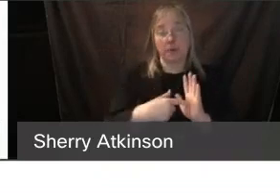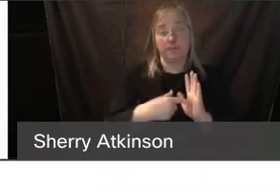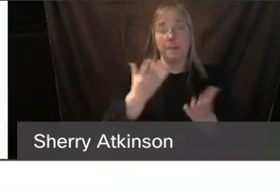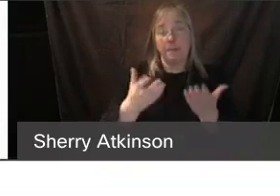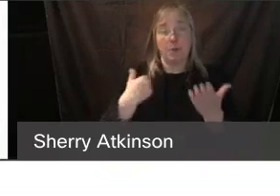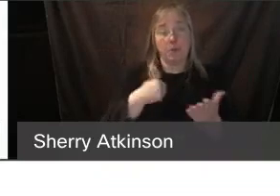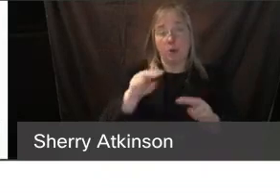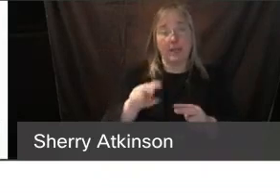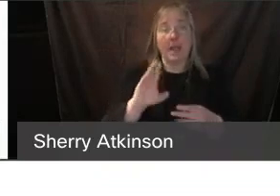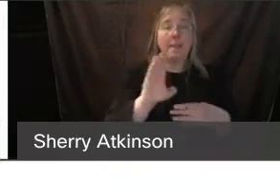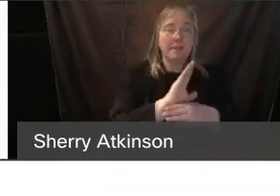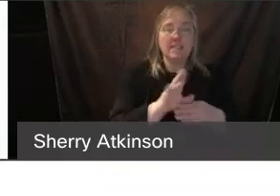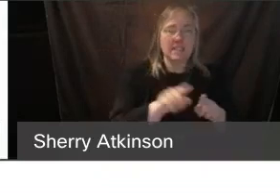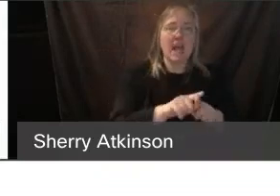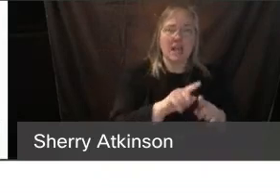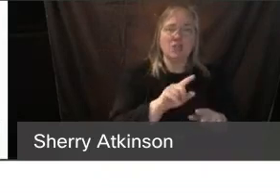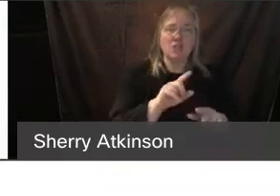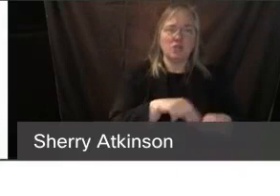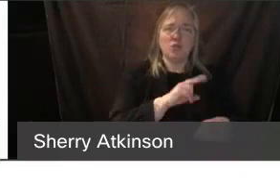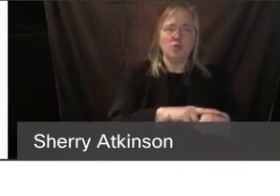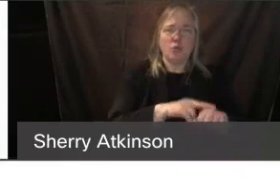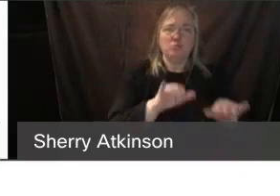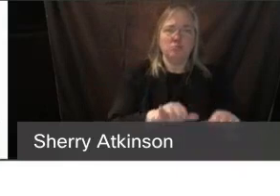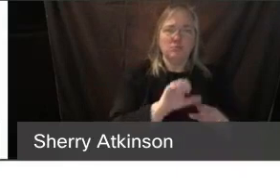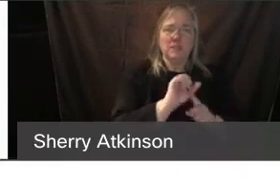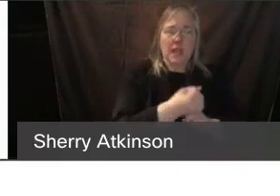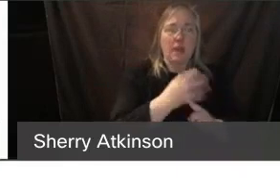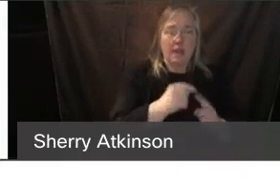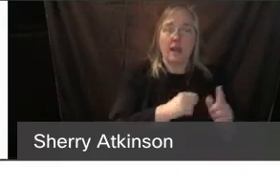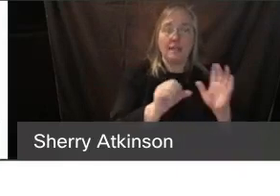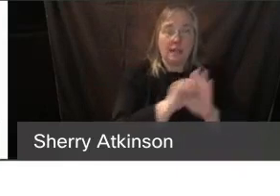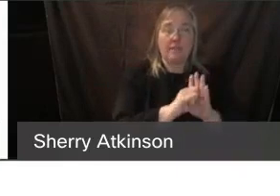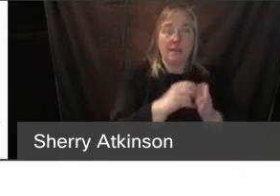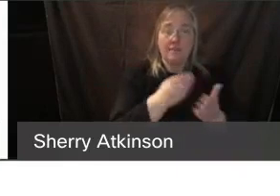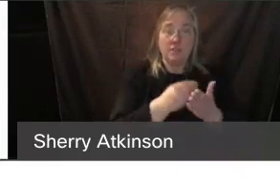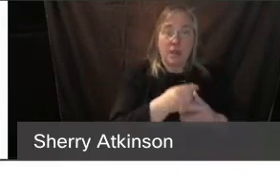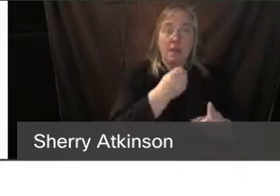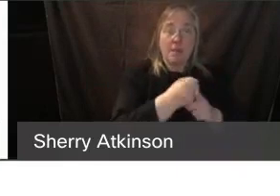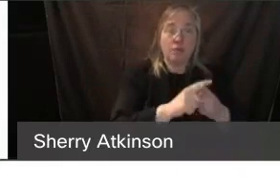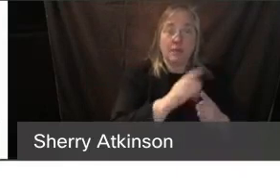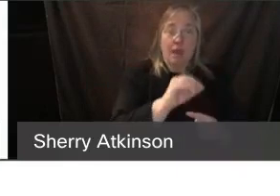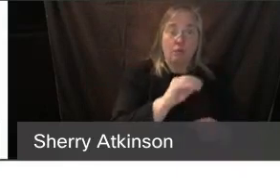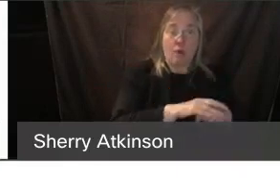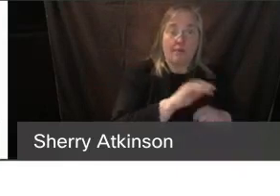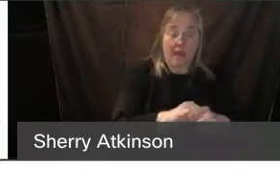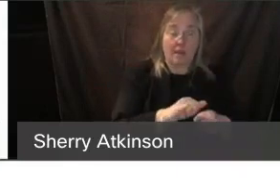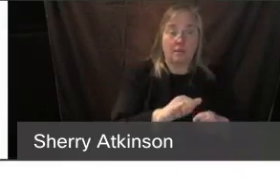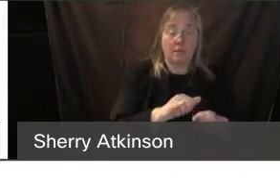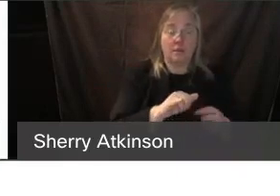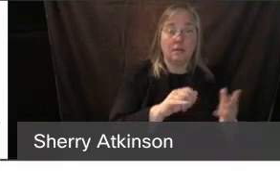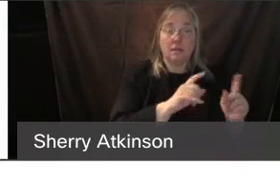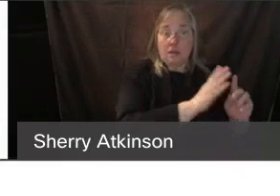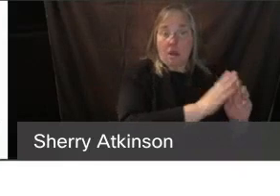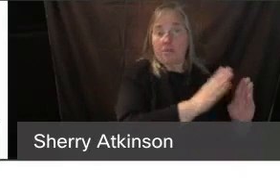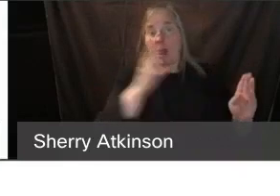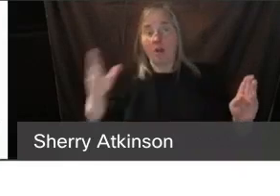like a business as usual scenario and identifying the fiscal impacts to the county on that. And on the other side of the